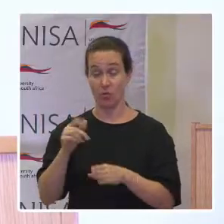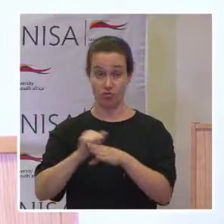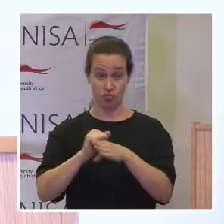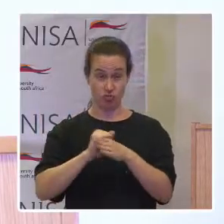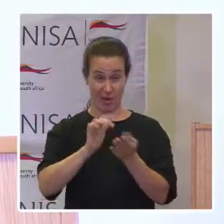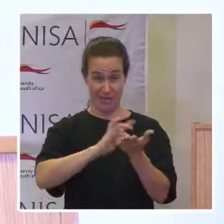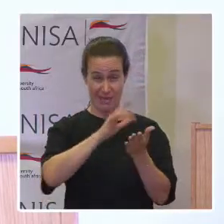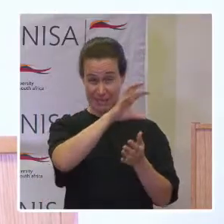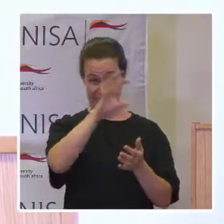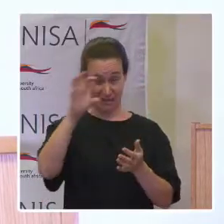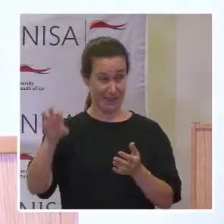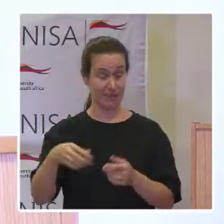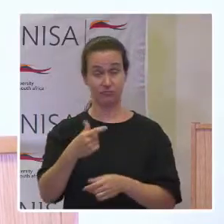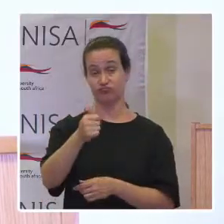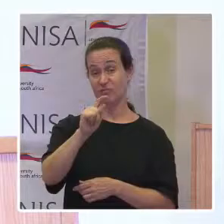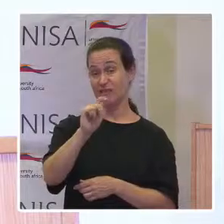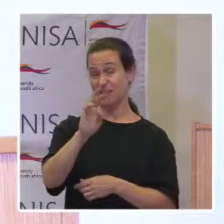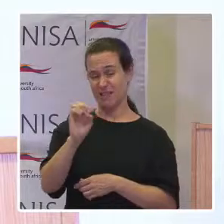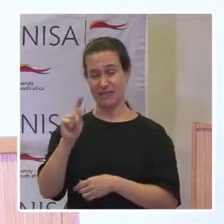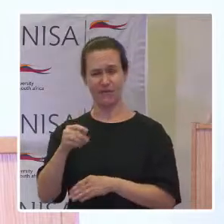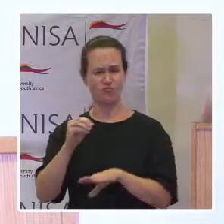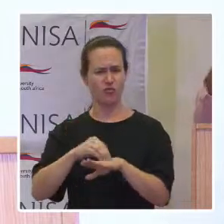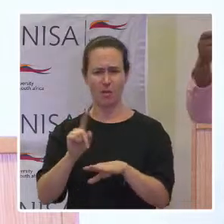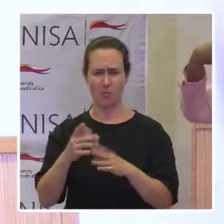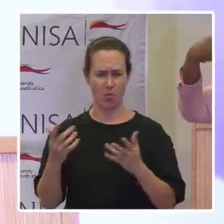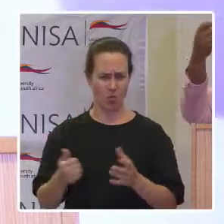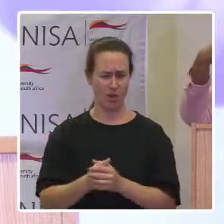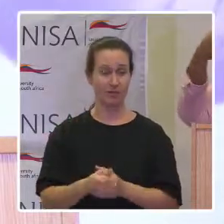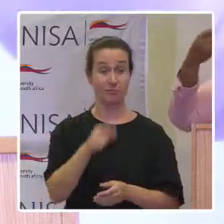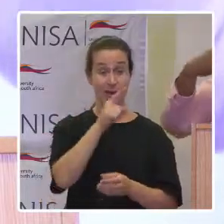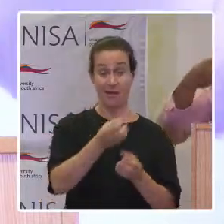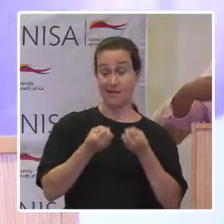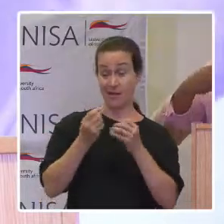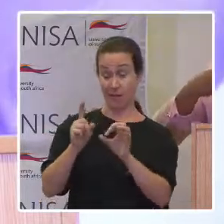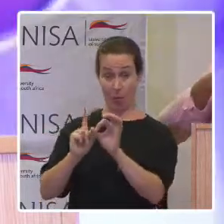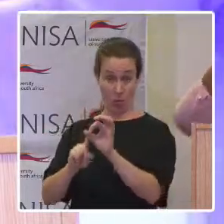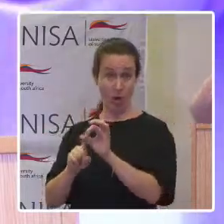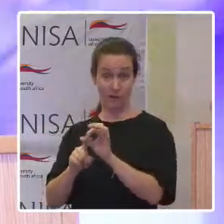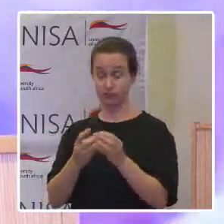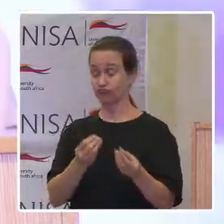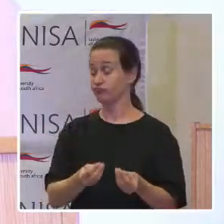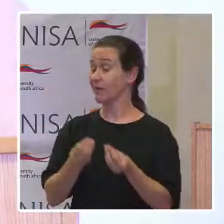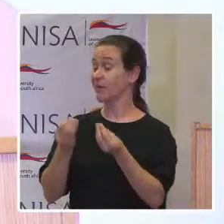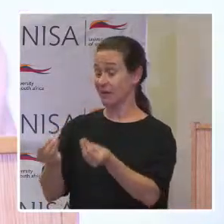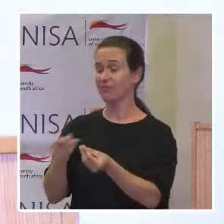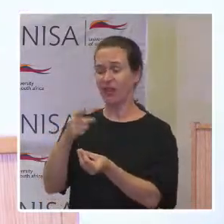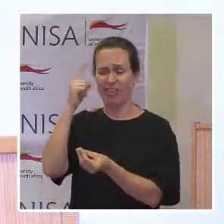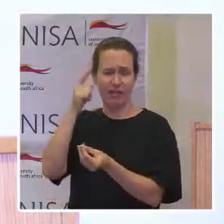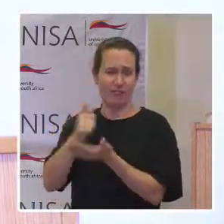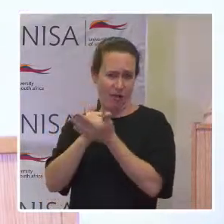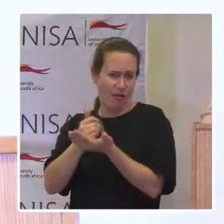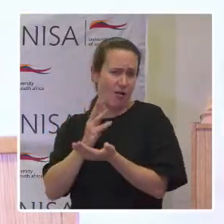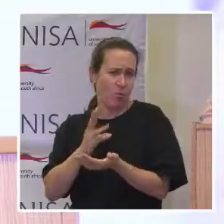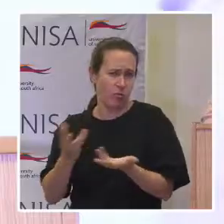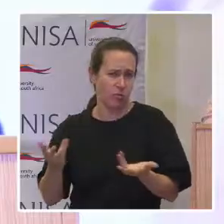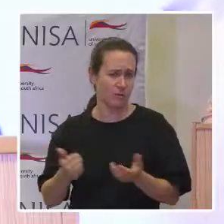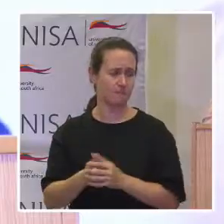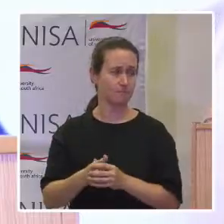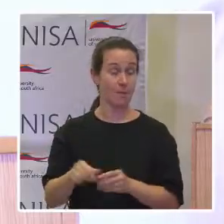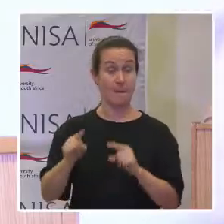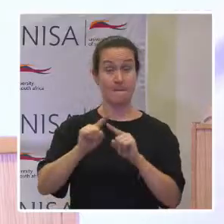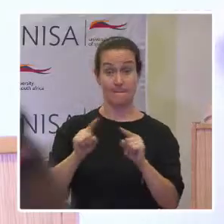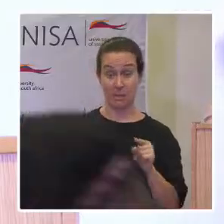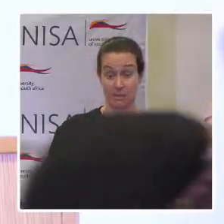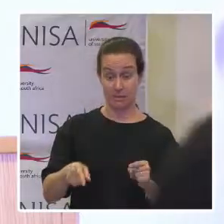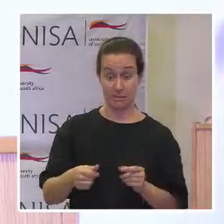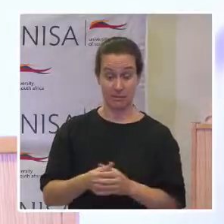centers and the TVETs is that they give you the qualification that they think is good for you. However, when we have